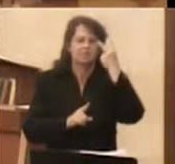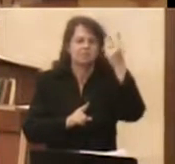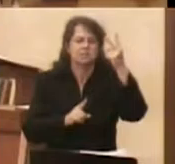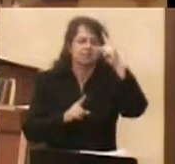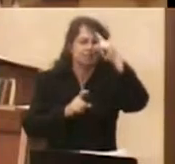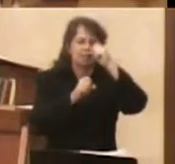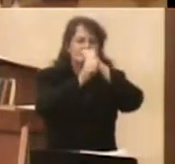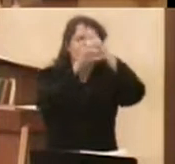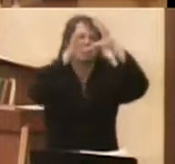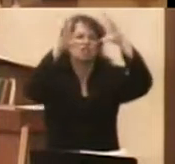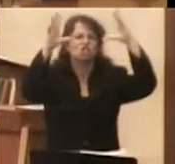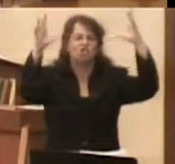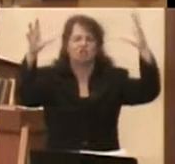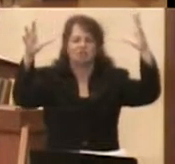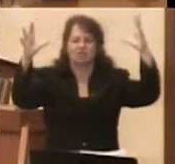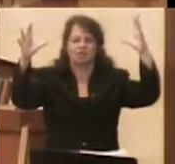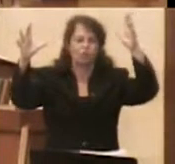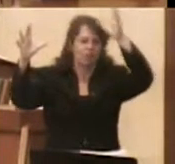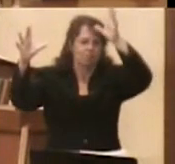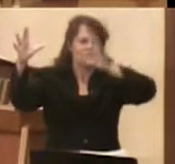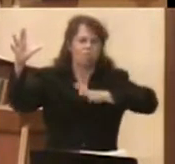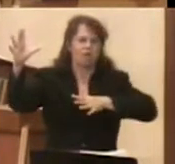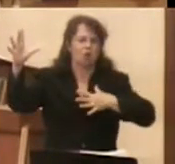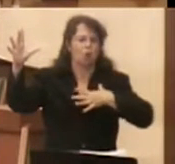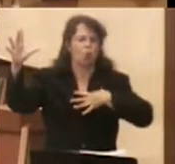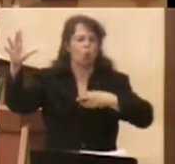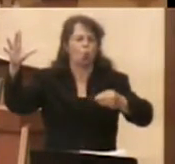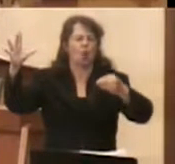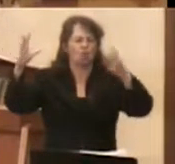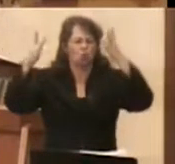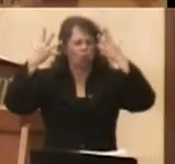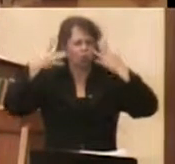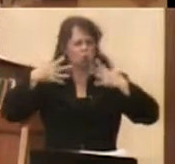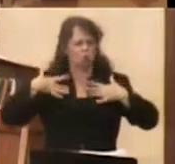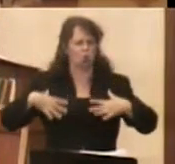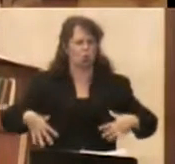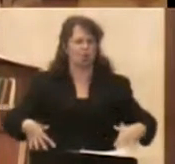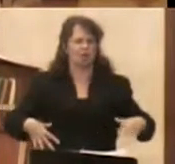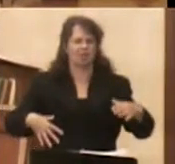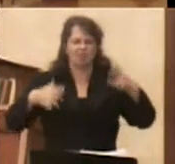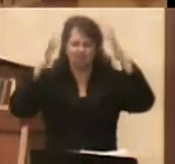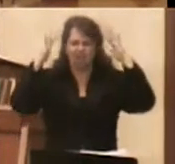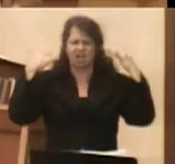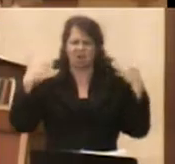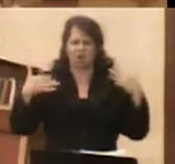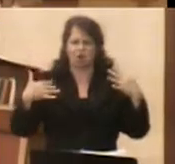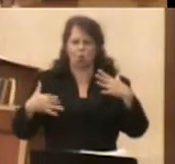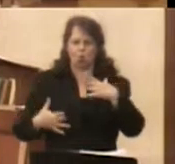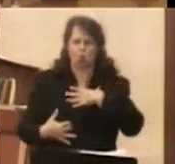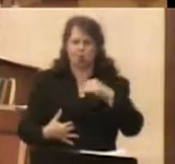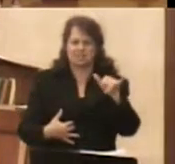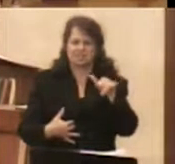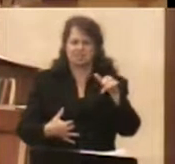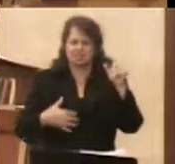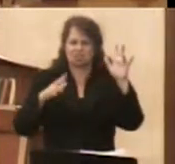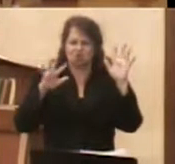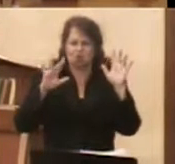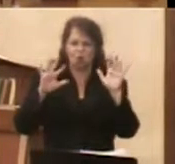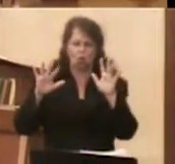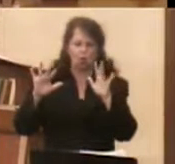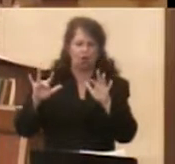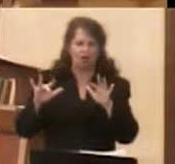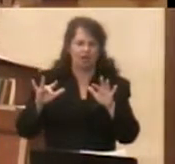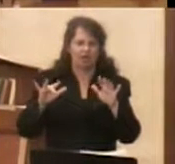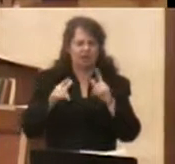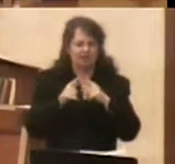man clothed in white with even hair that is as white as snow. And then we get into all the details of